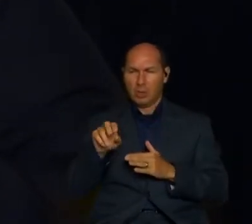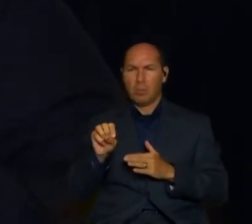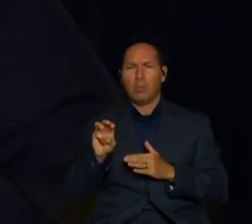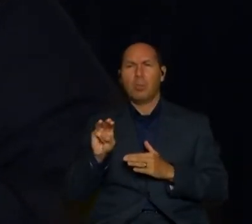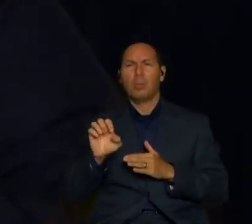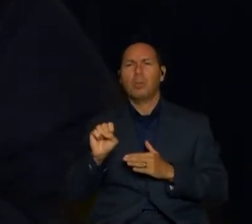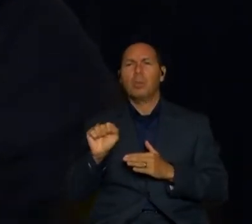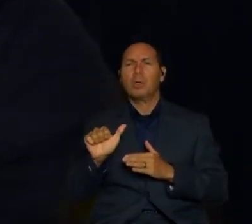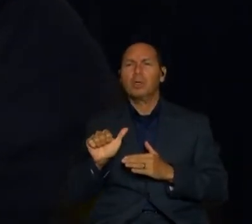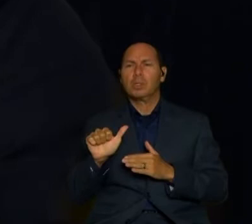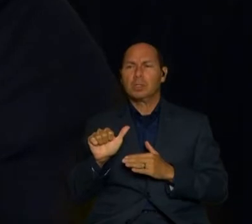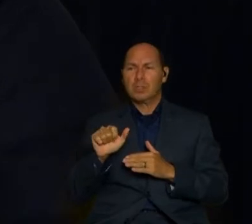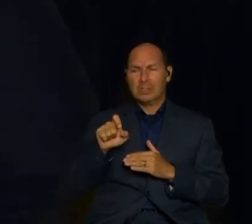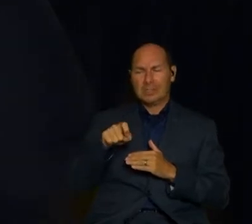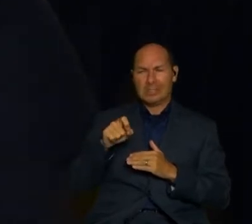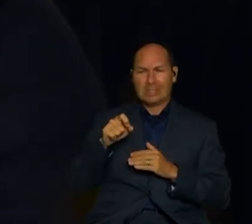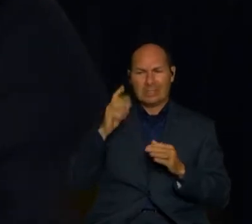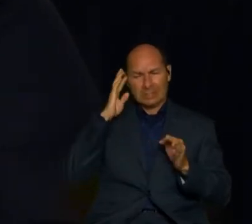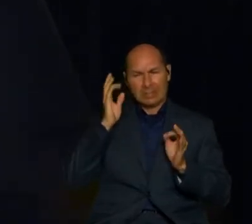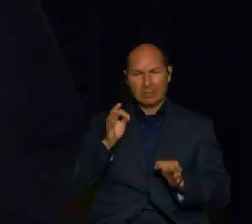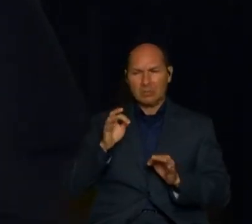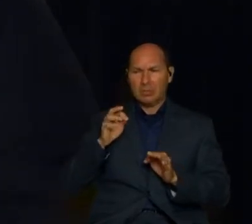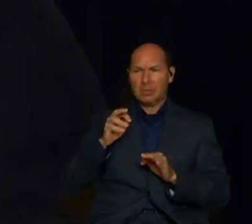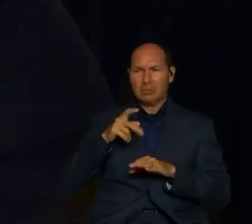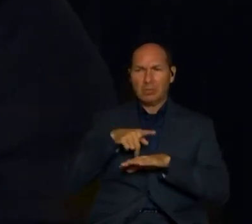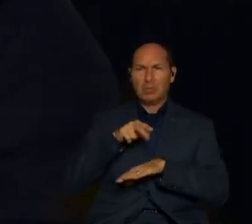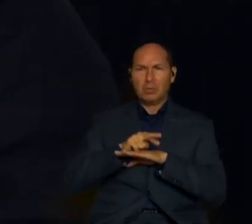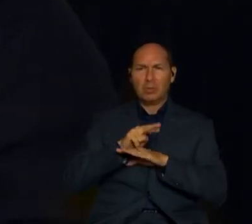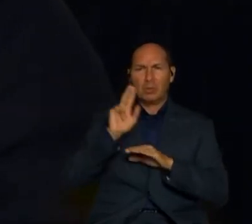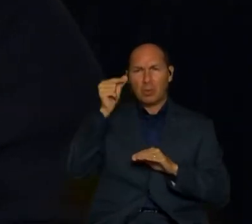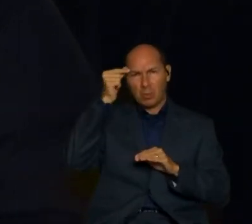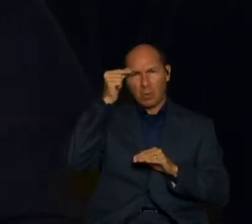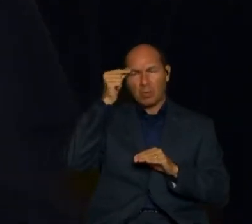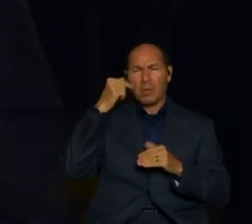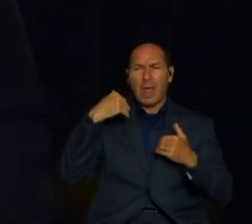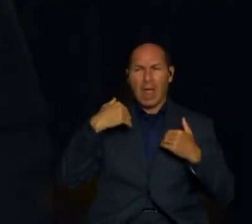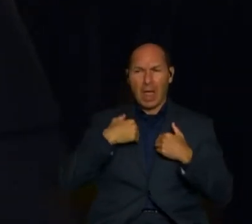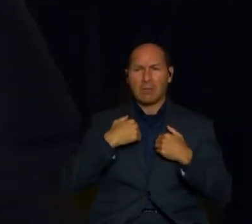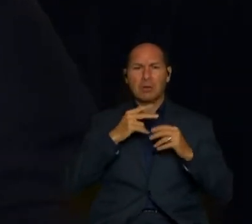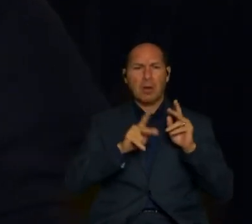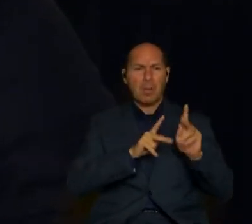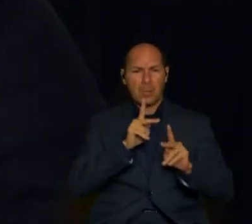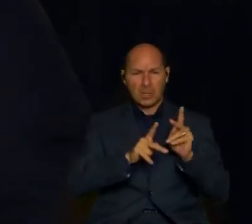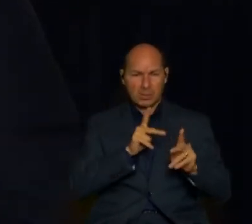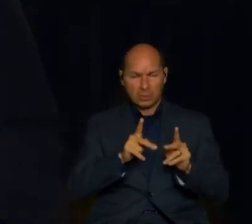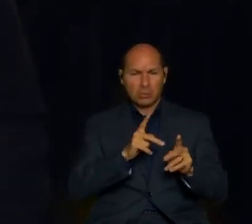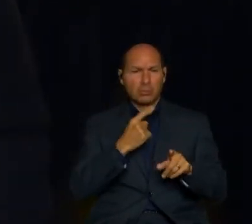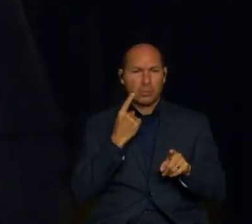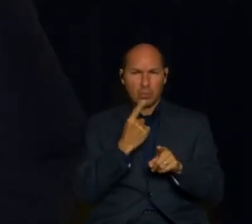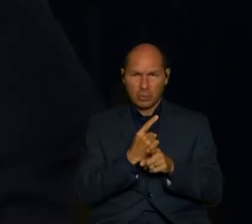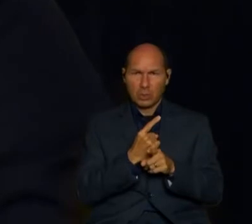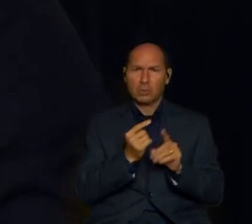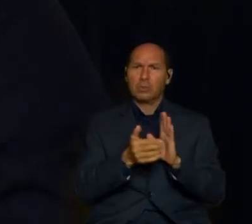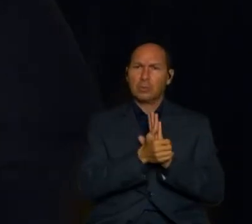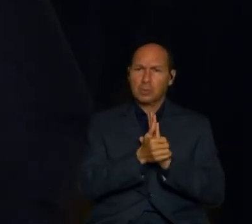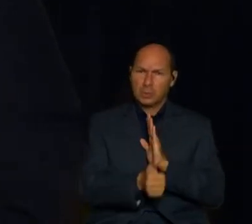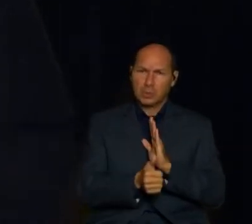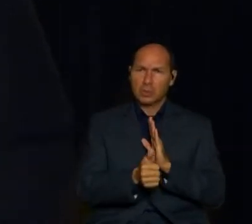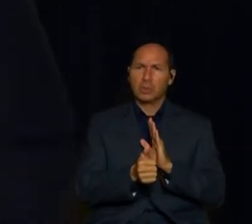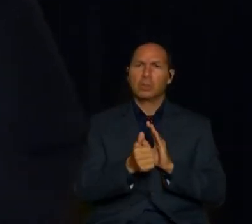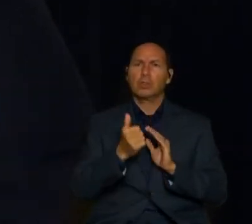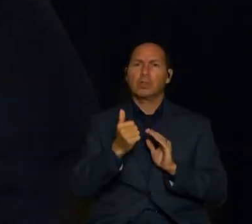that the Puerto Rico government had the resources, had the people with the right classification and the right tasks,